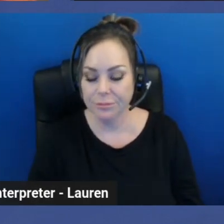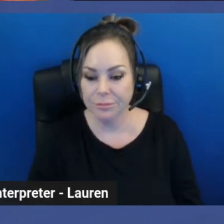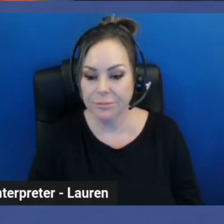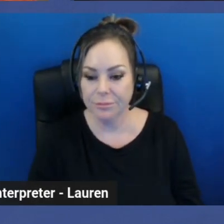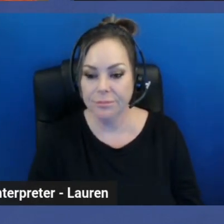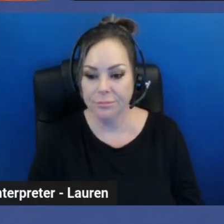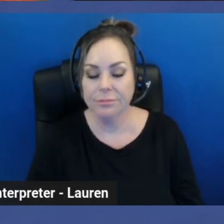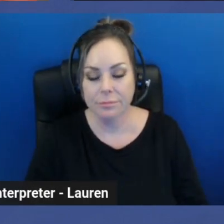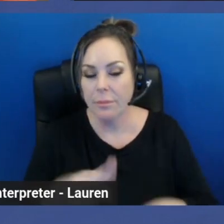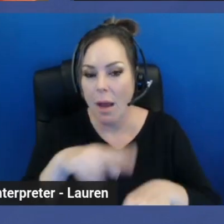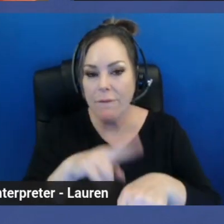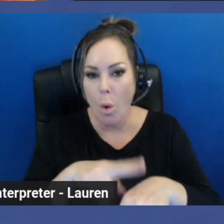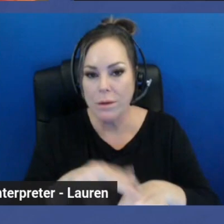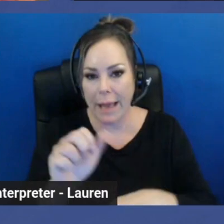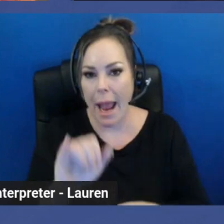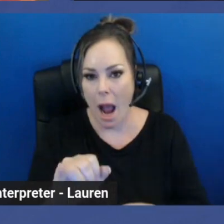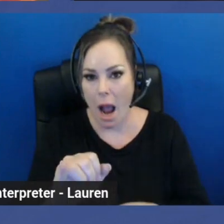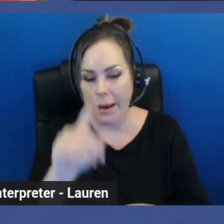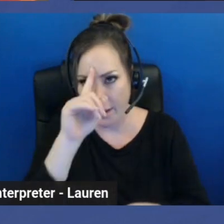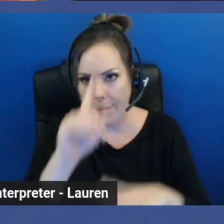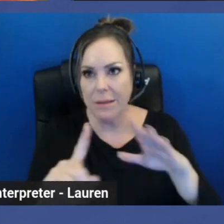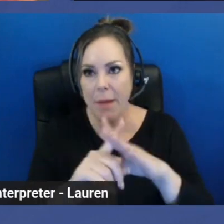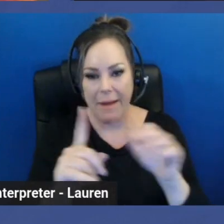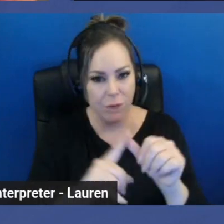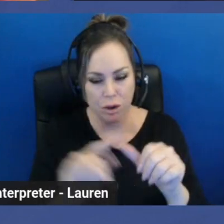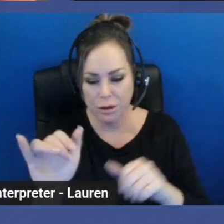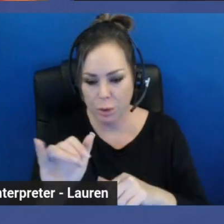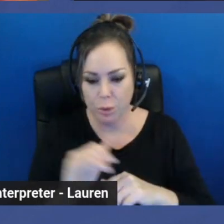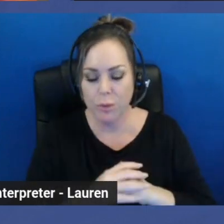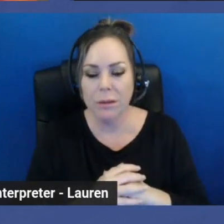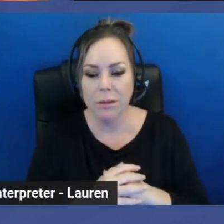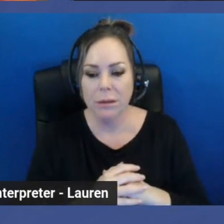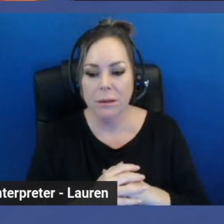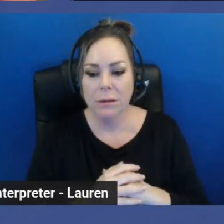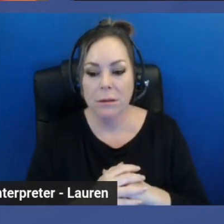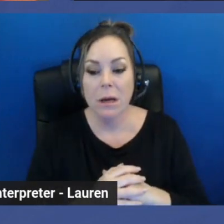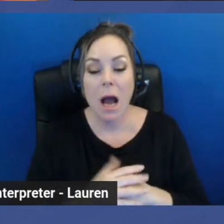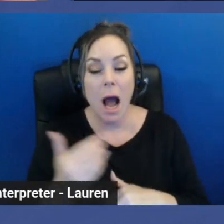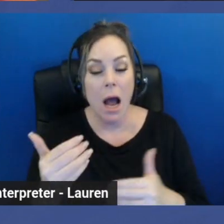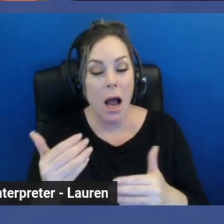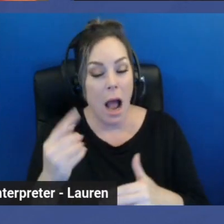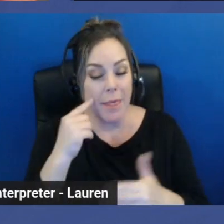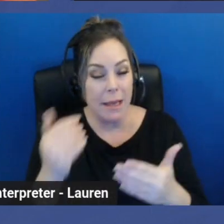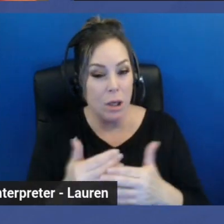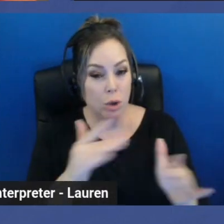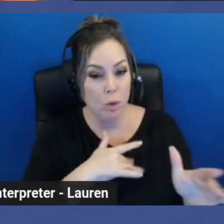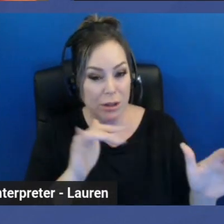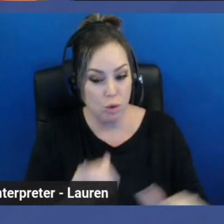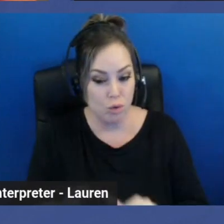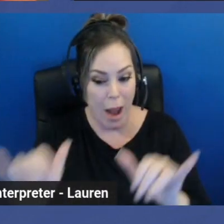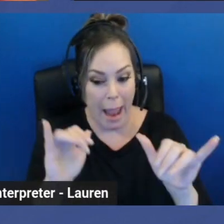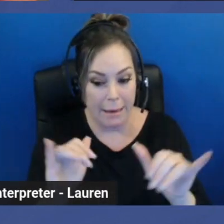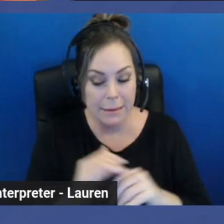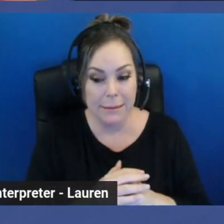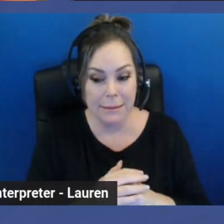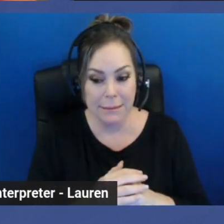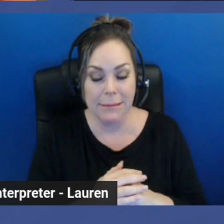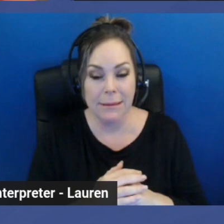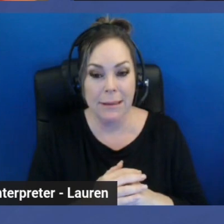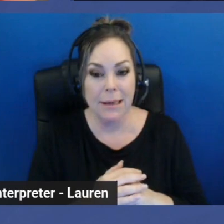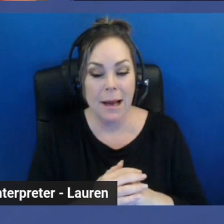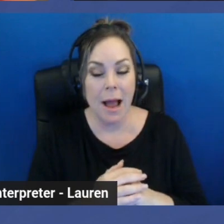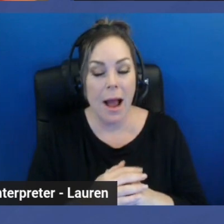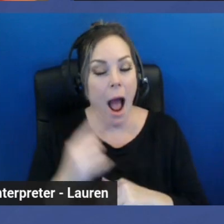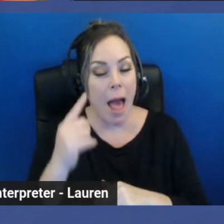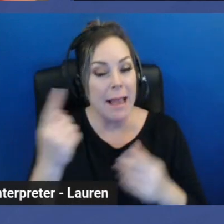Yeah, I mean, of course, AI comes to mind first for me as well. I think a trend, and this is maybe like an adjacent answer to your question, but a trend